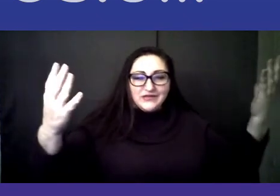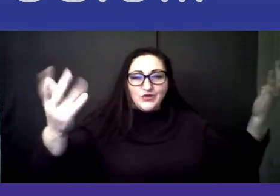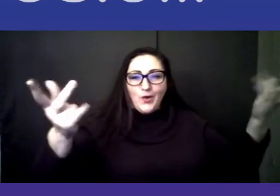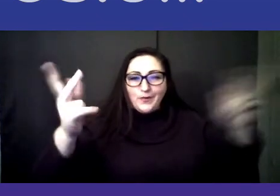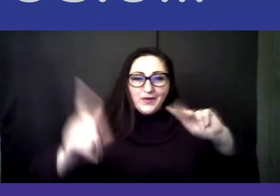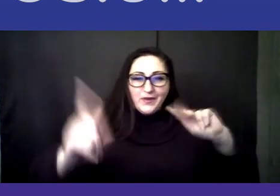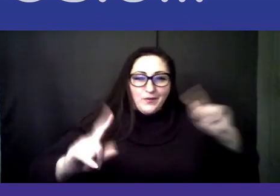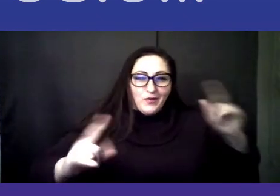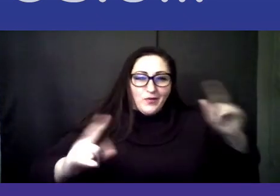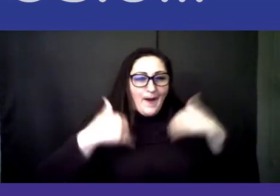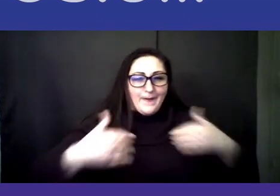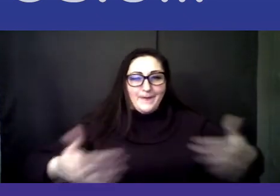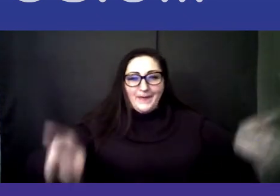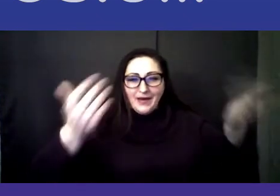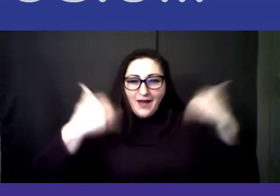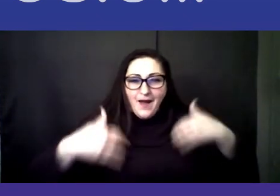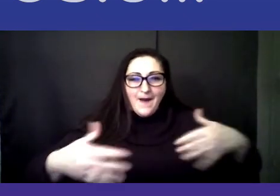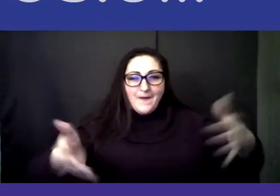in, you